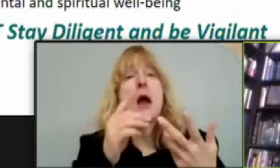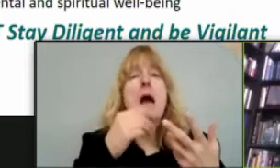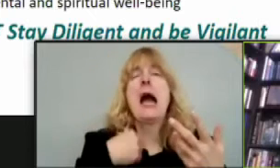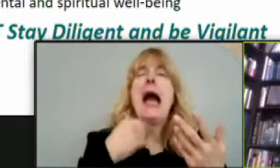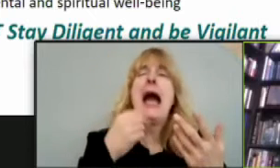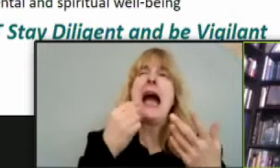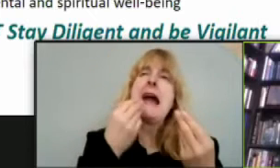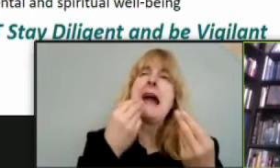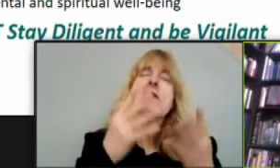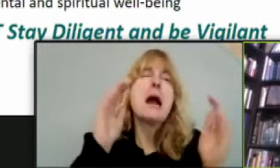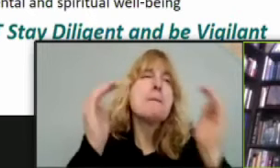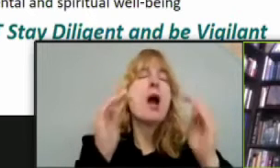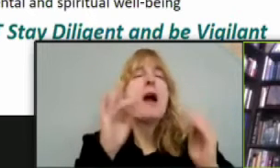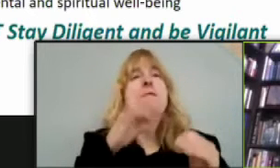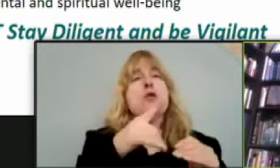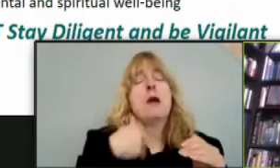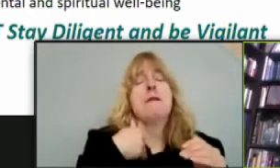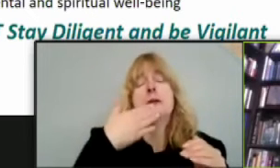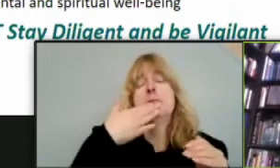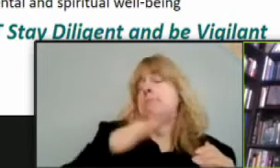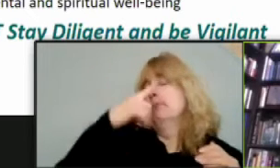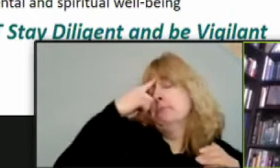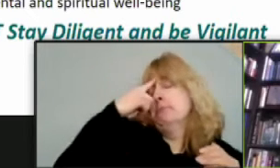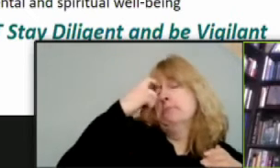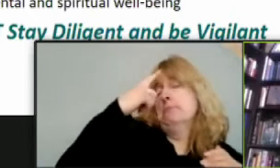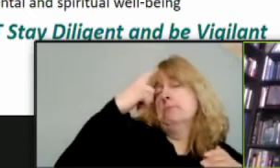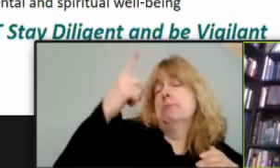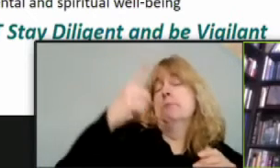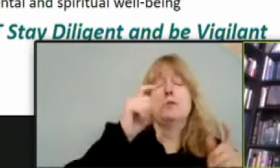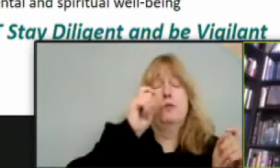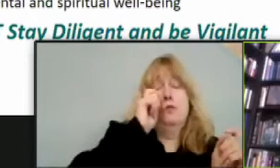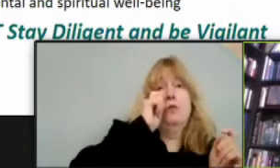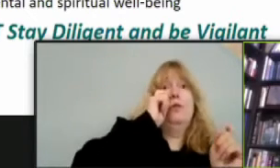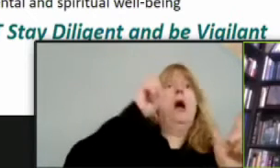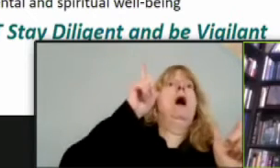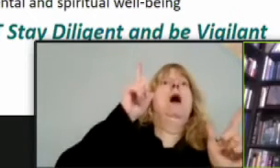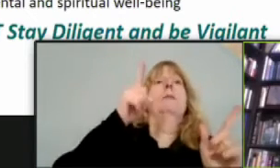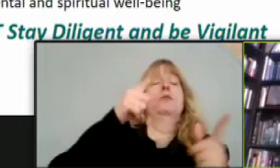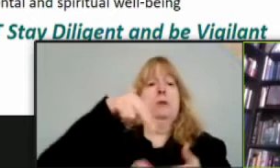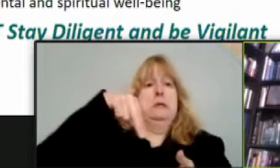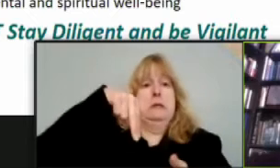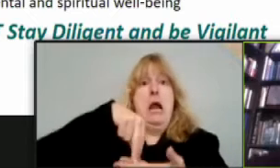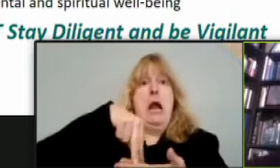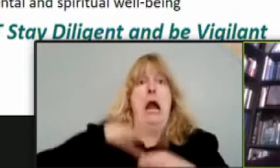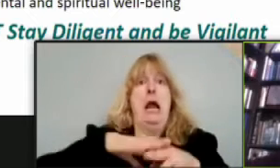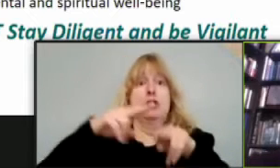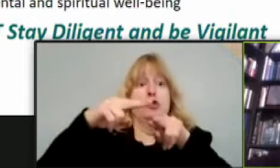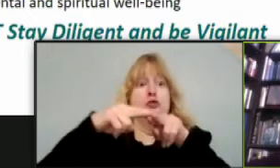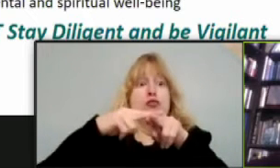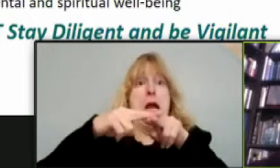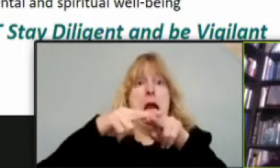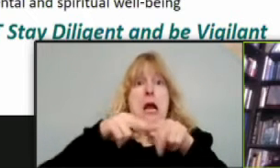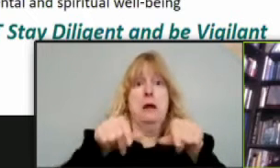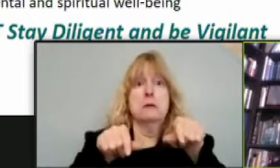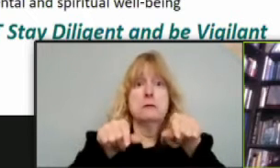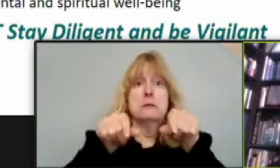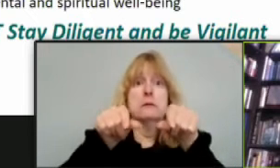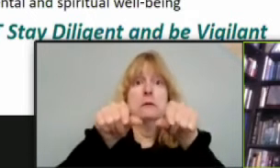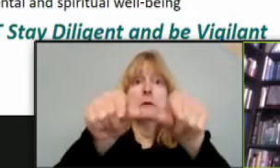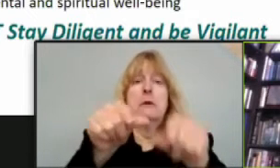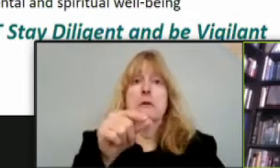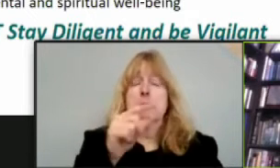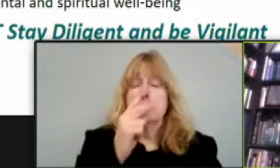a nightmare or dream and you were standing on a train track and you could realize where you were and you saw that there were headlights, the